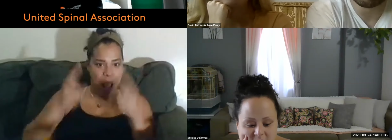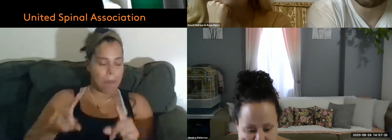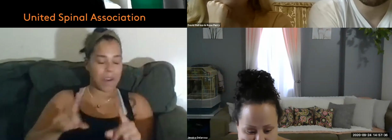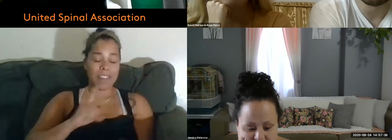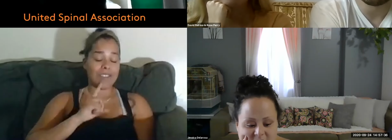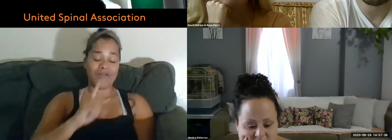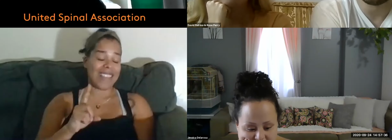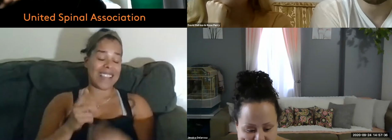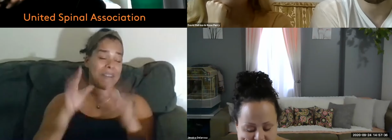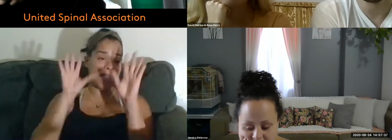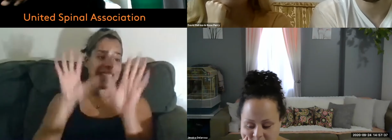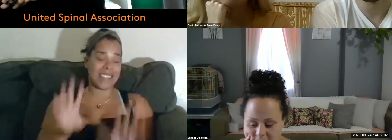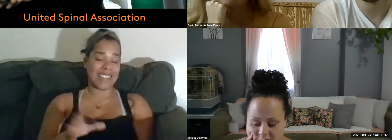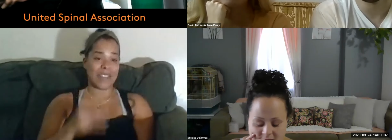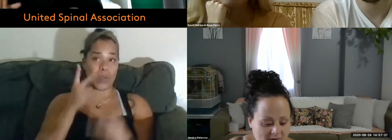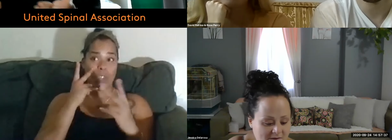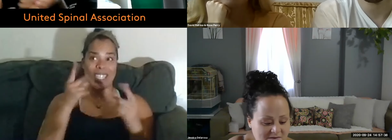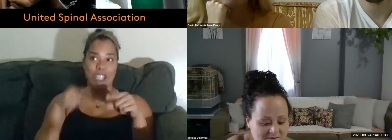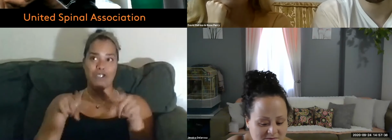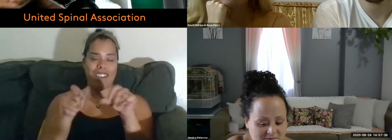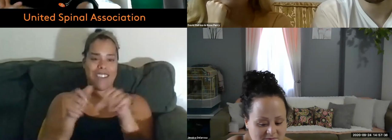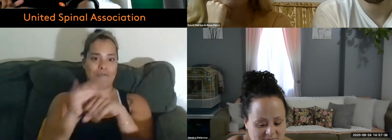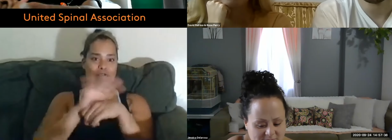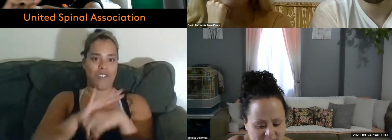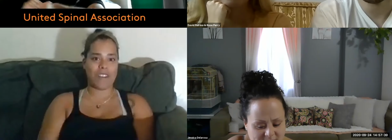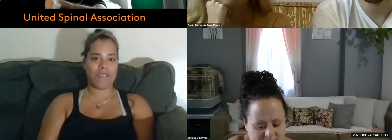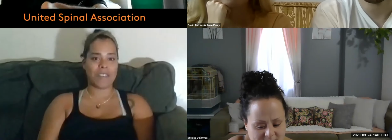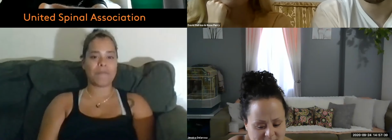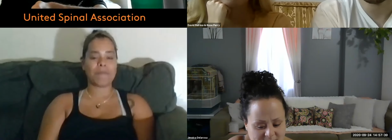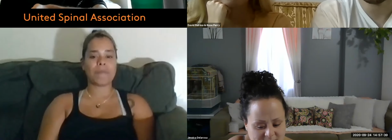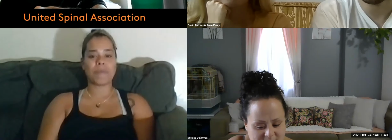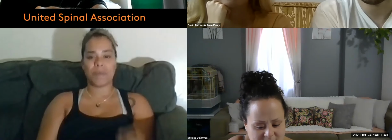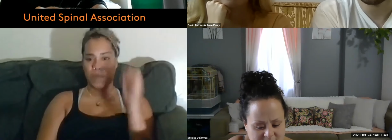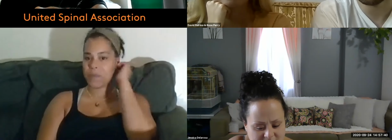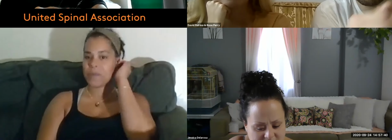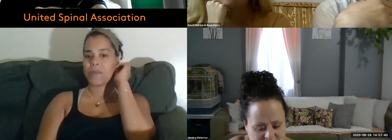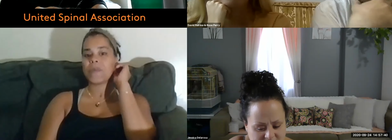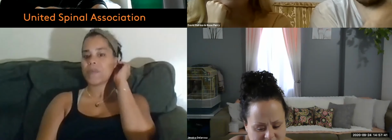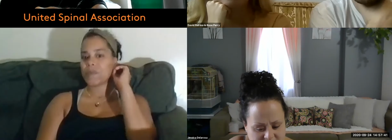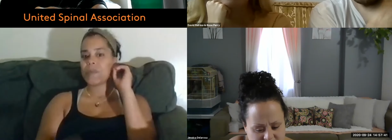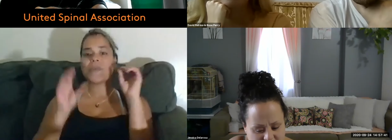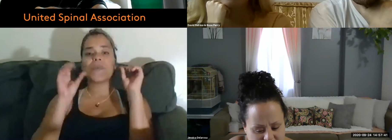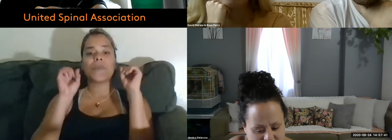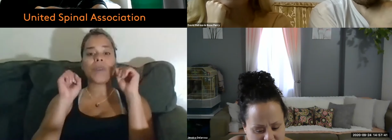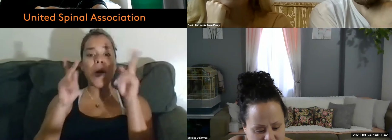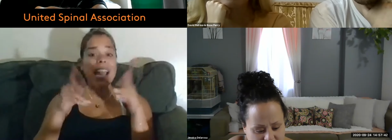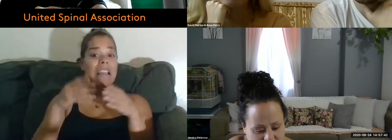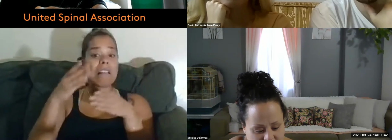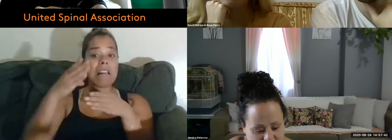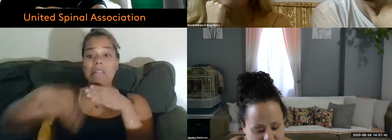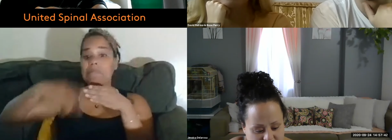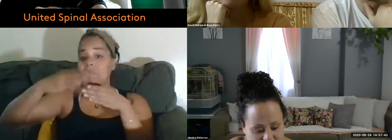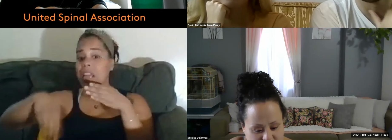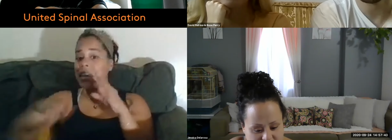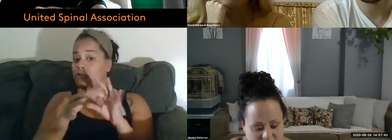All right. With that, any closing remarks?